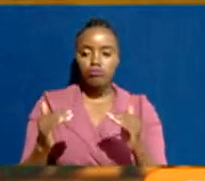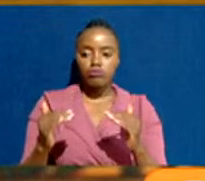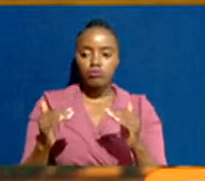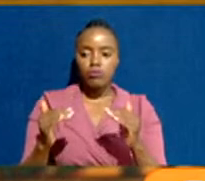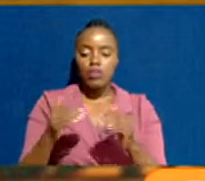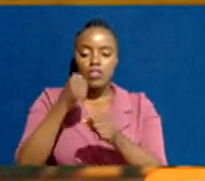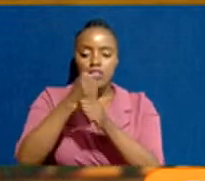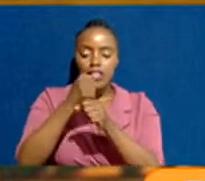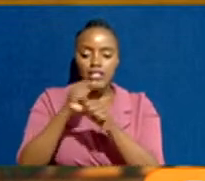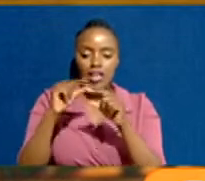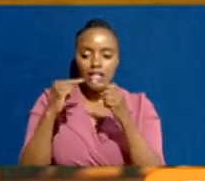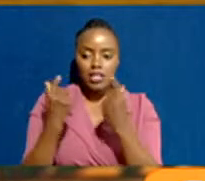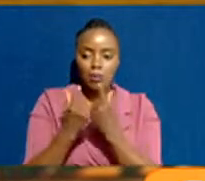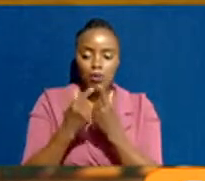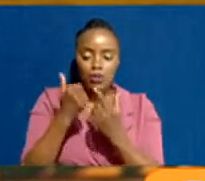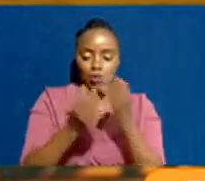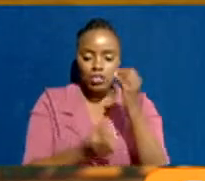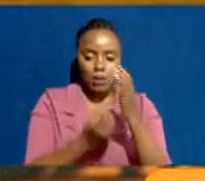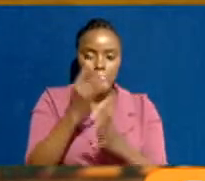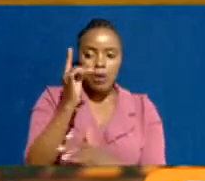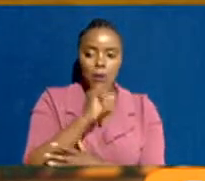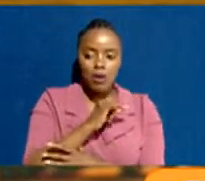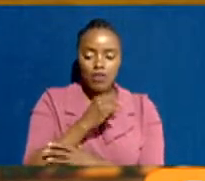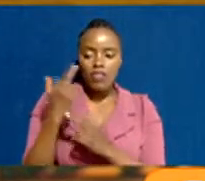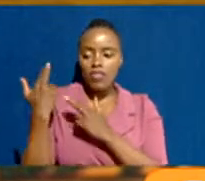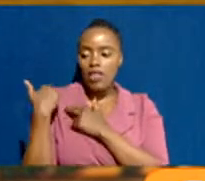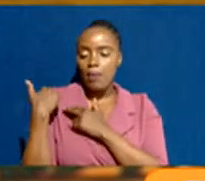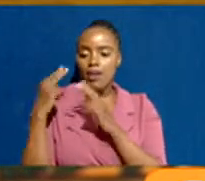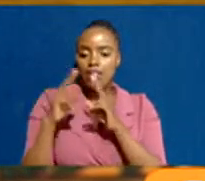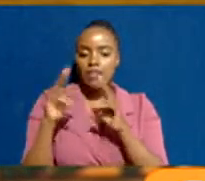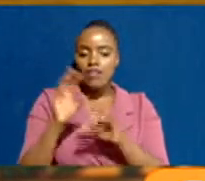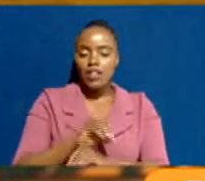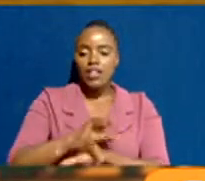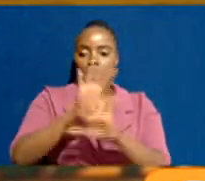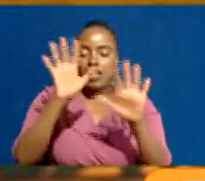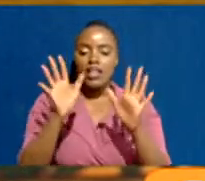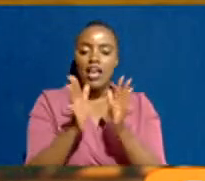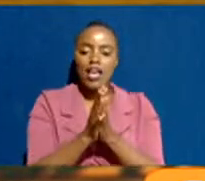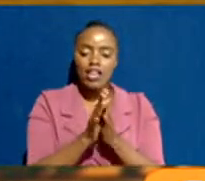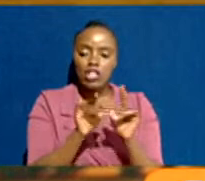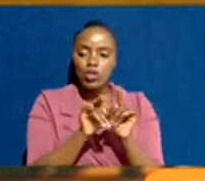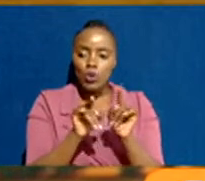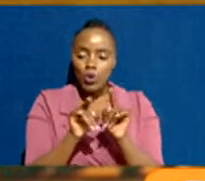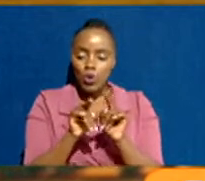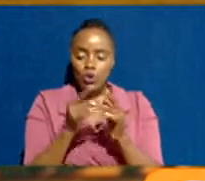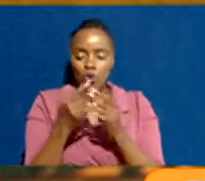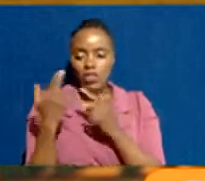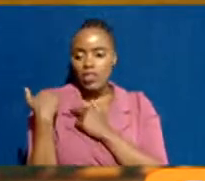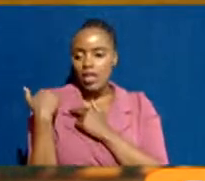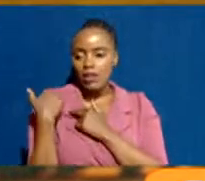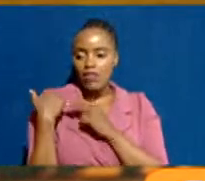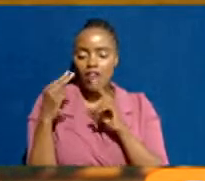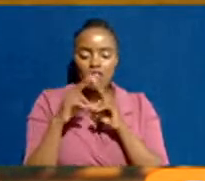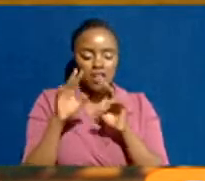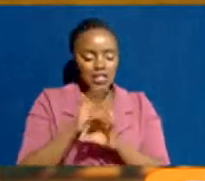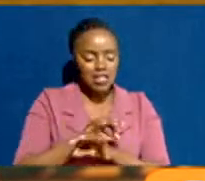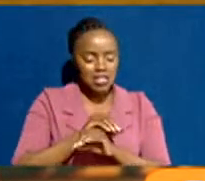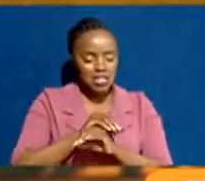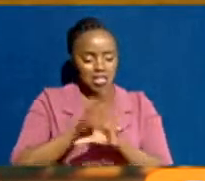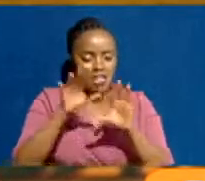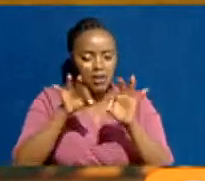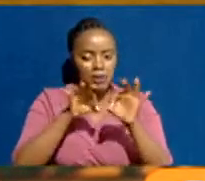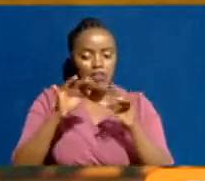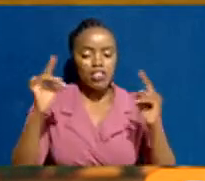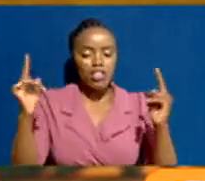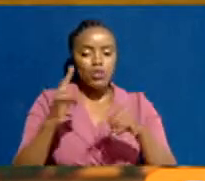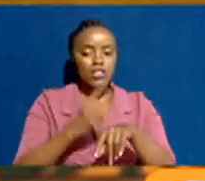the task force that has been put in place. Of course, their mandate is very clear. I've gone through the mandates, very elaborate, although the time is very